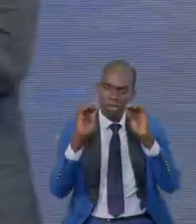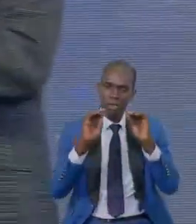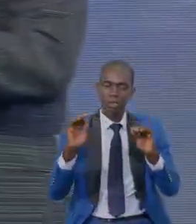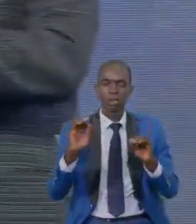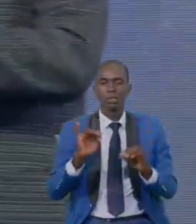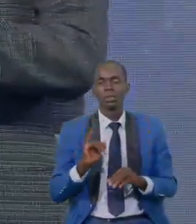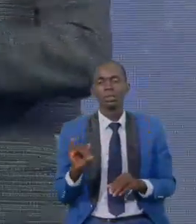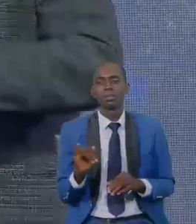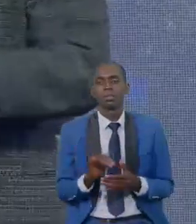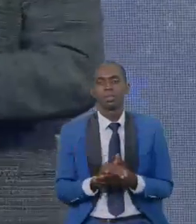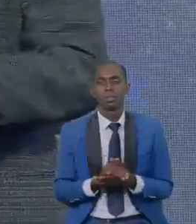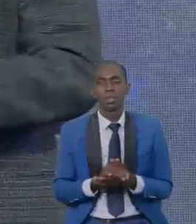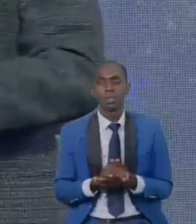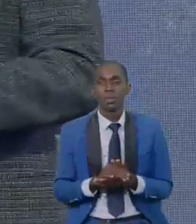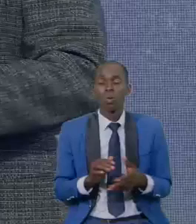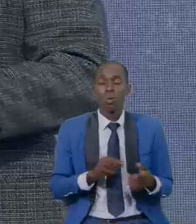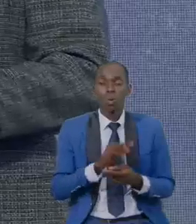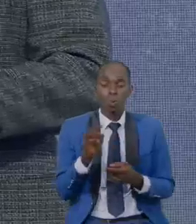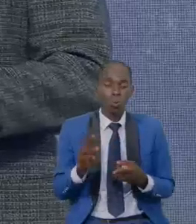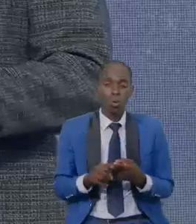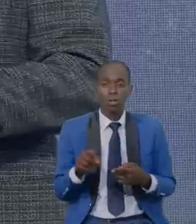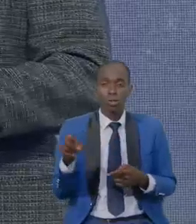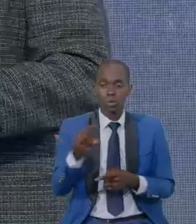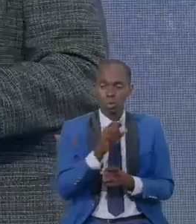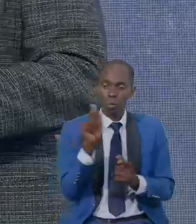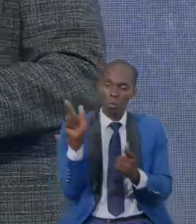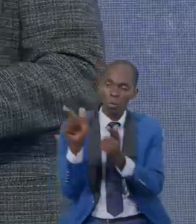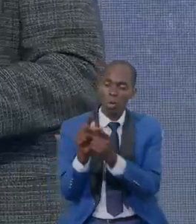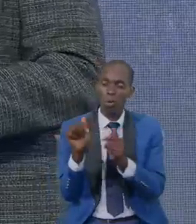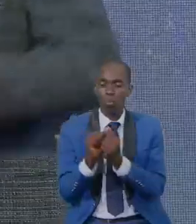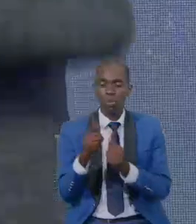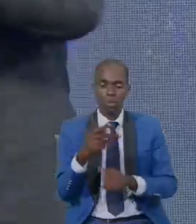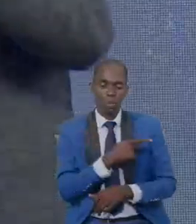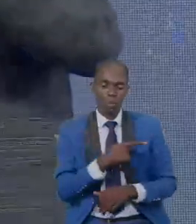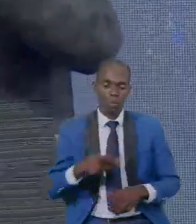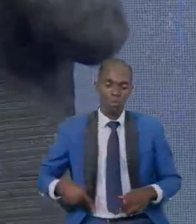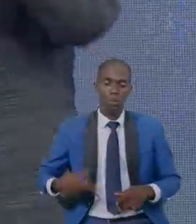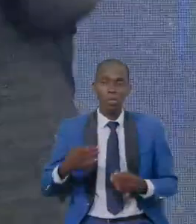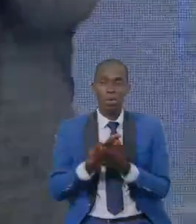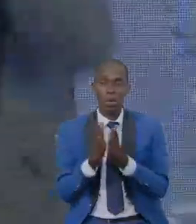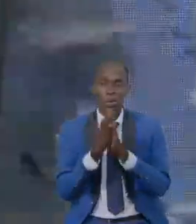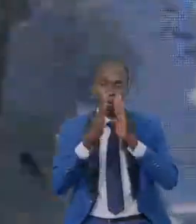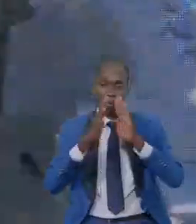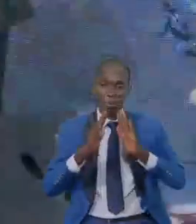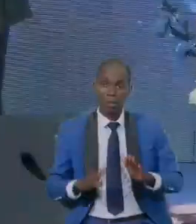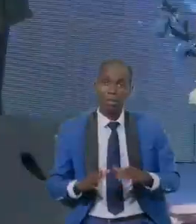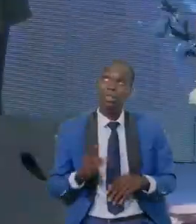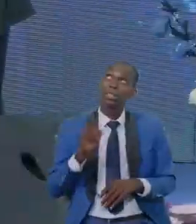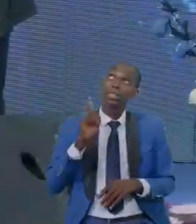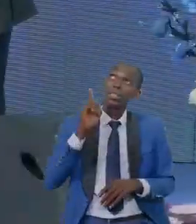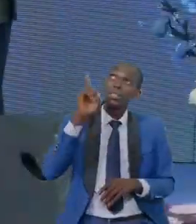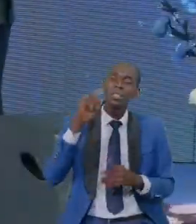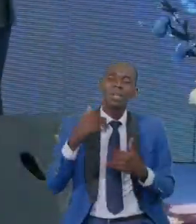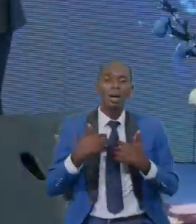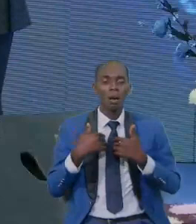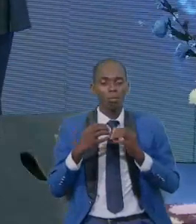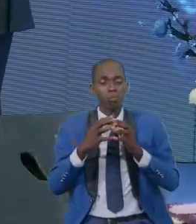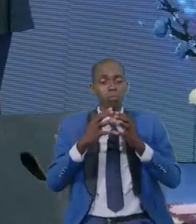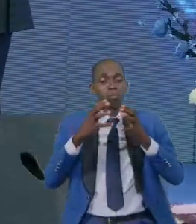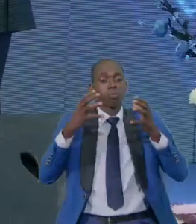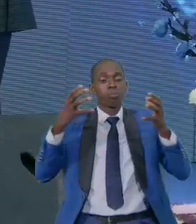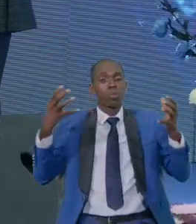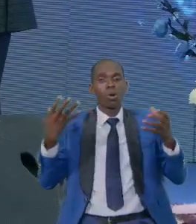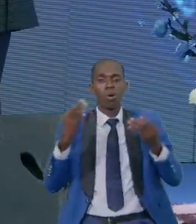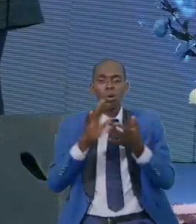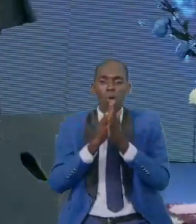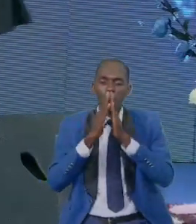When you come to the prince of peace, he has abundance of peace to give unto